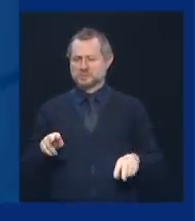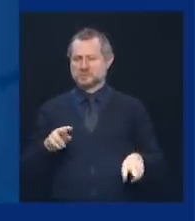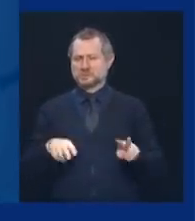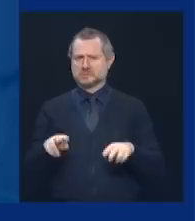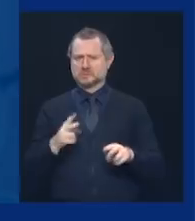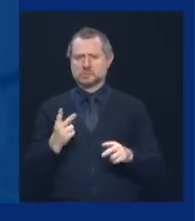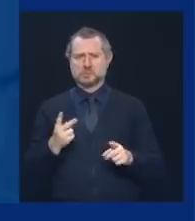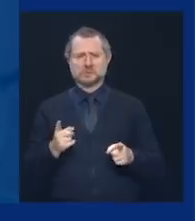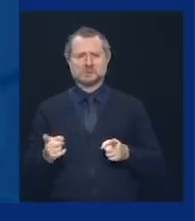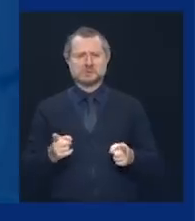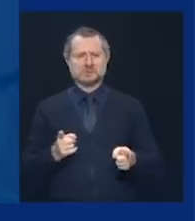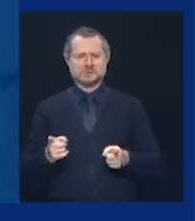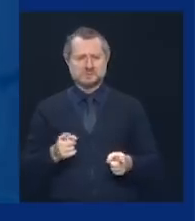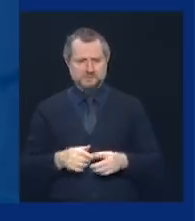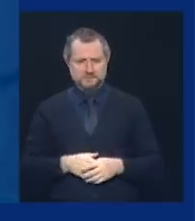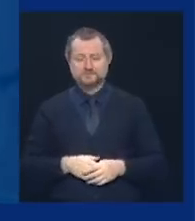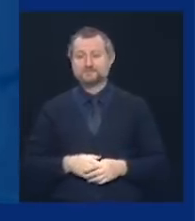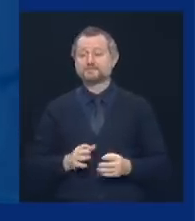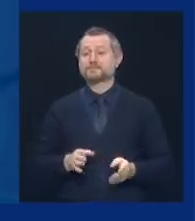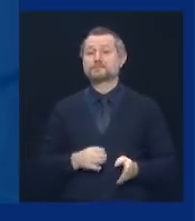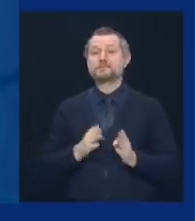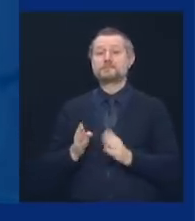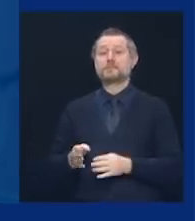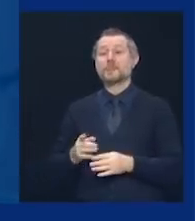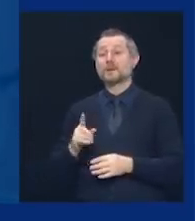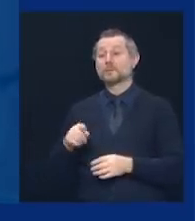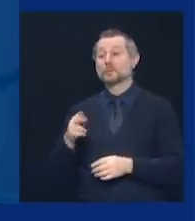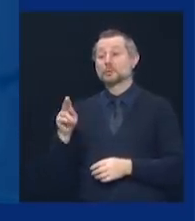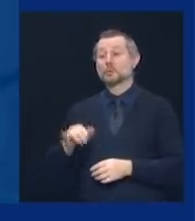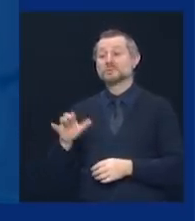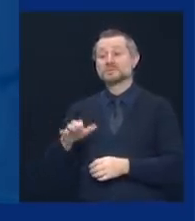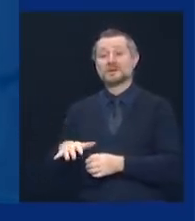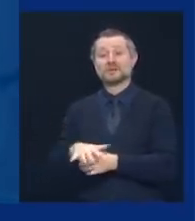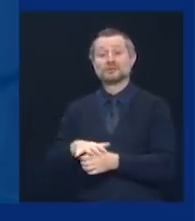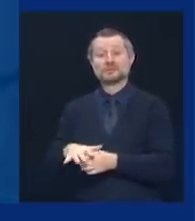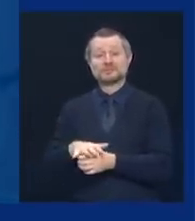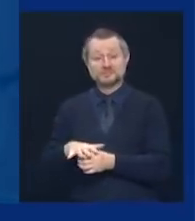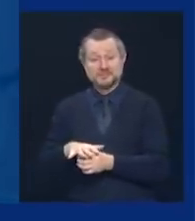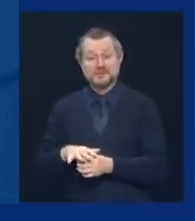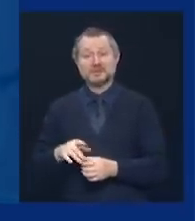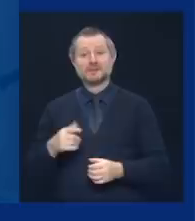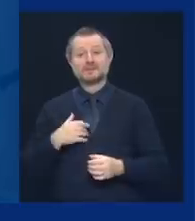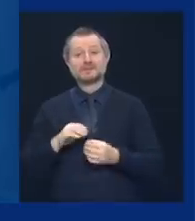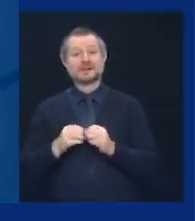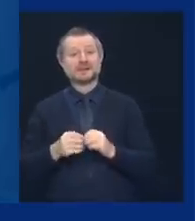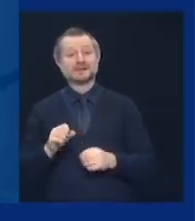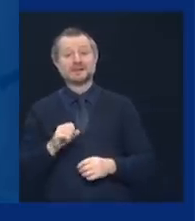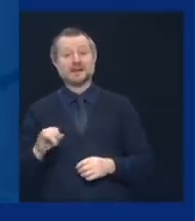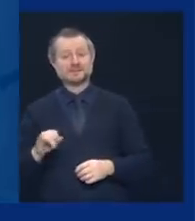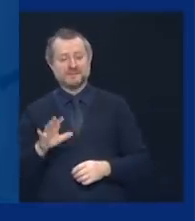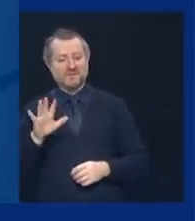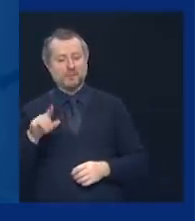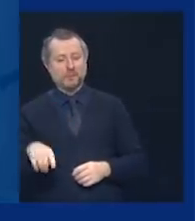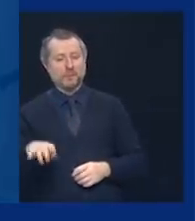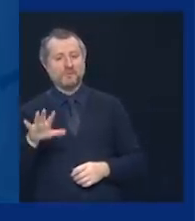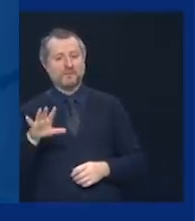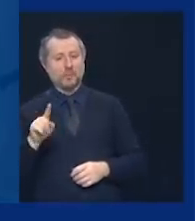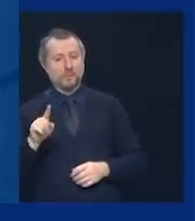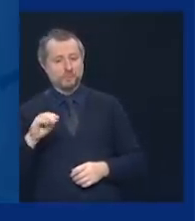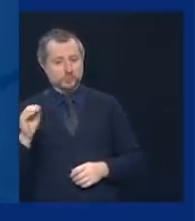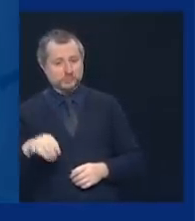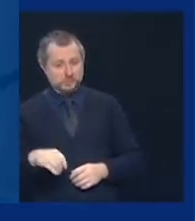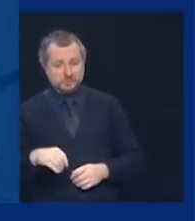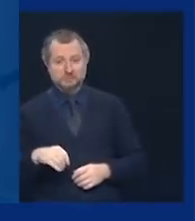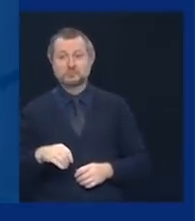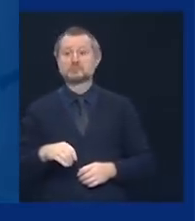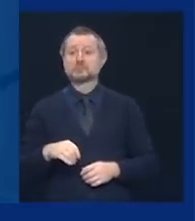Valley. New York City, when you look at the numbers, Staten Island, 5.51. And there's